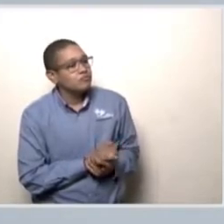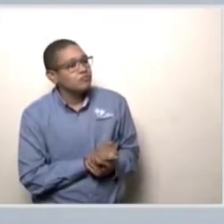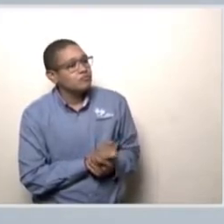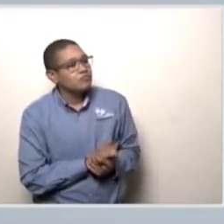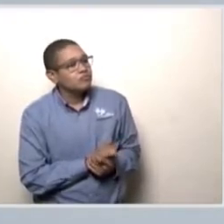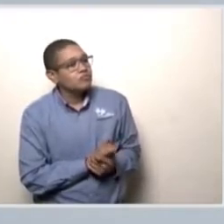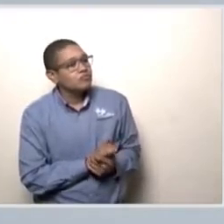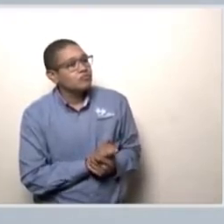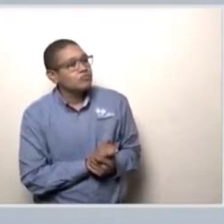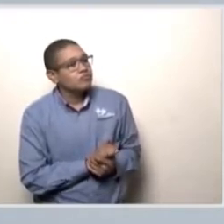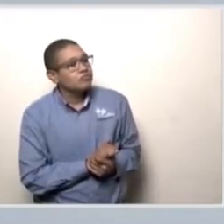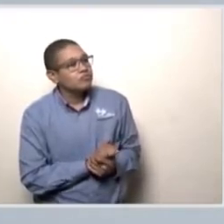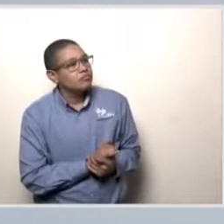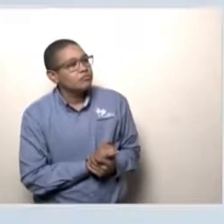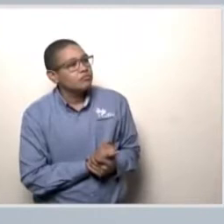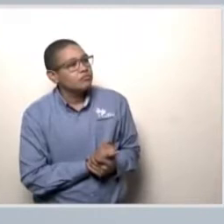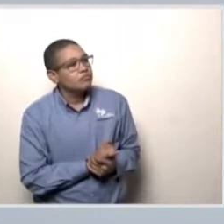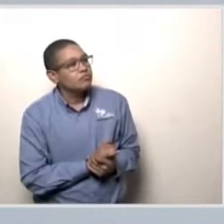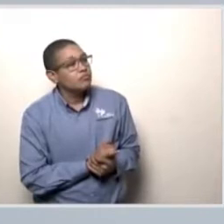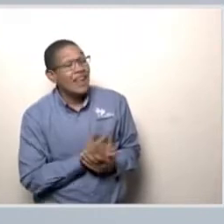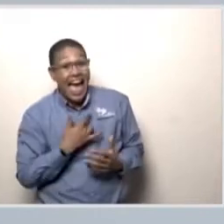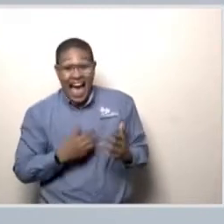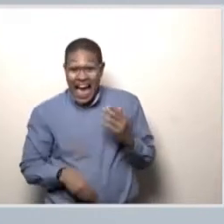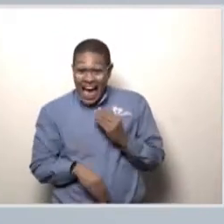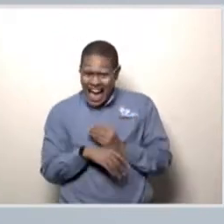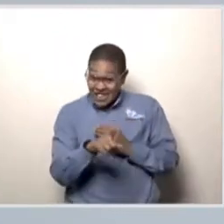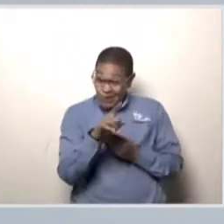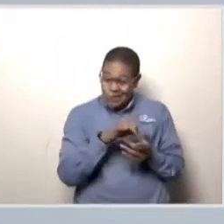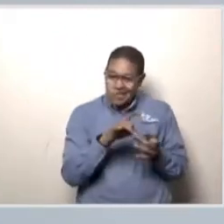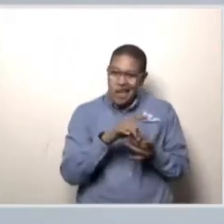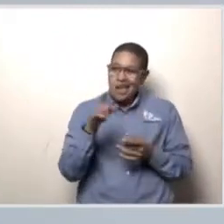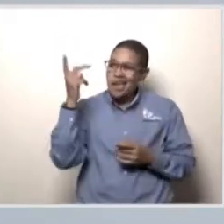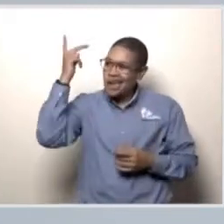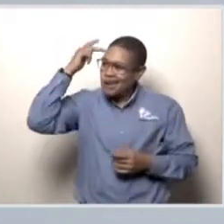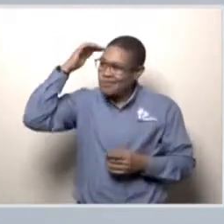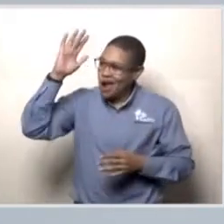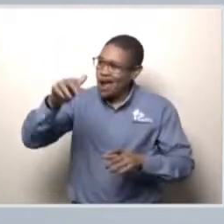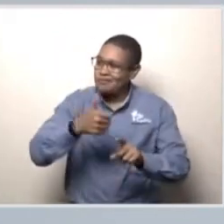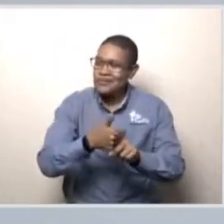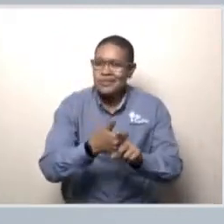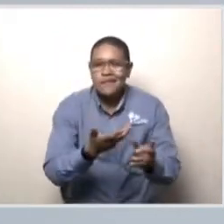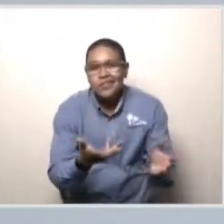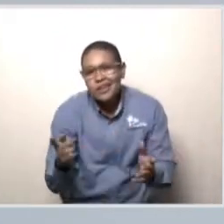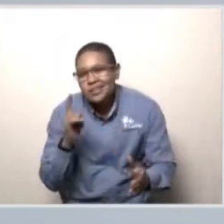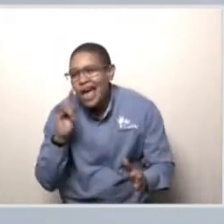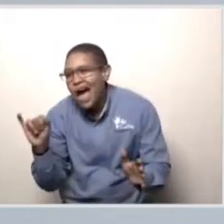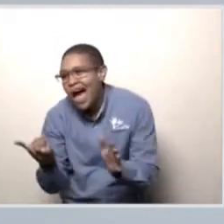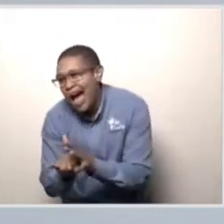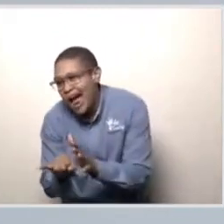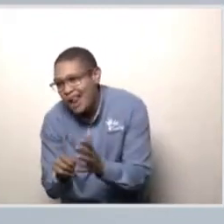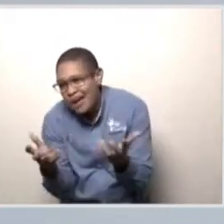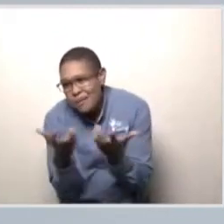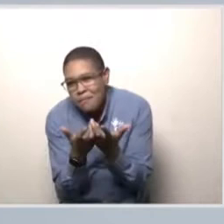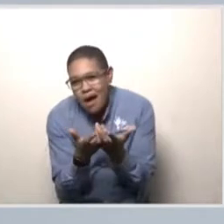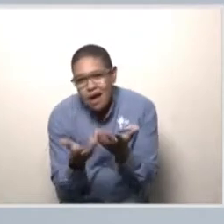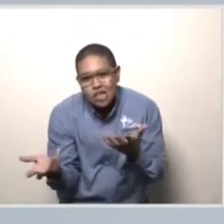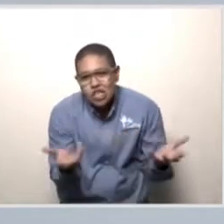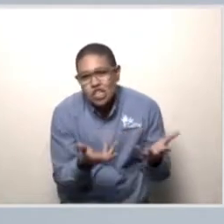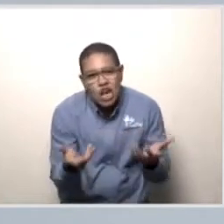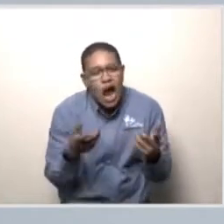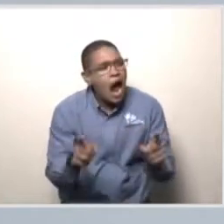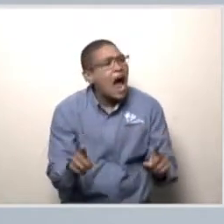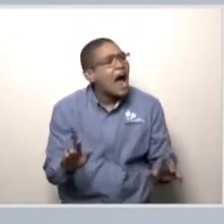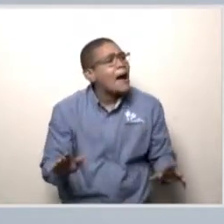culture, and then, I mean, things that are identical to